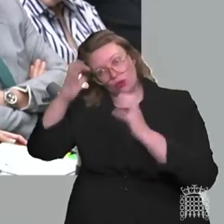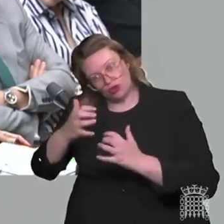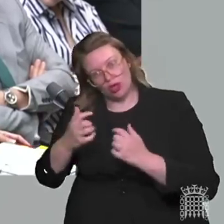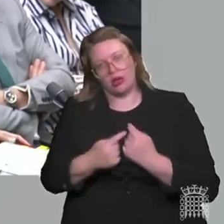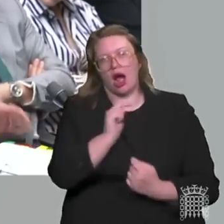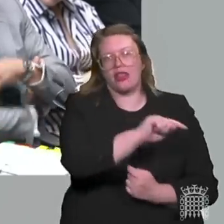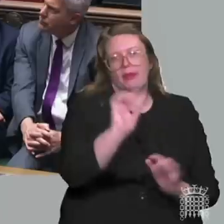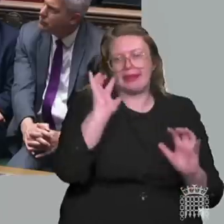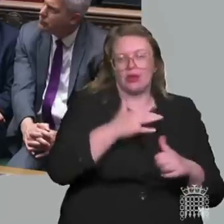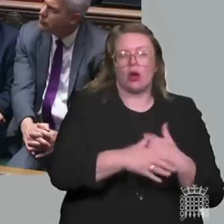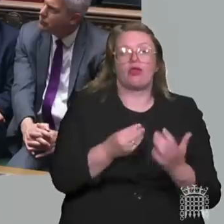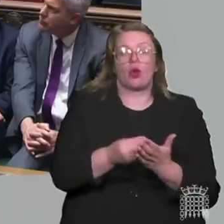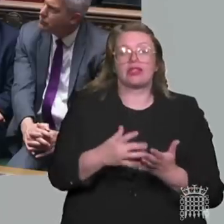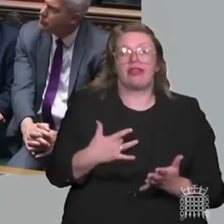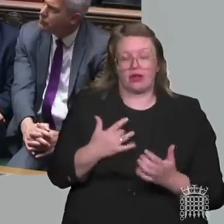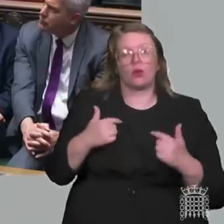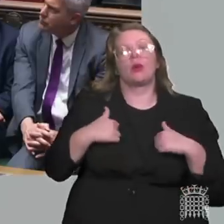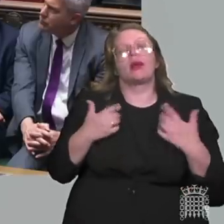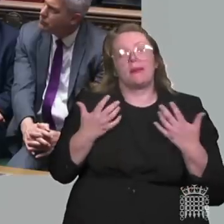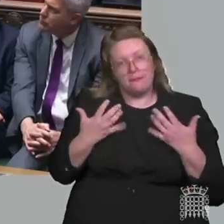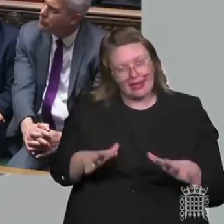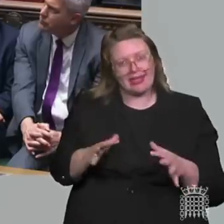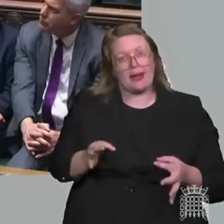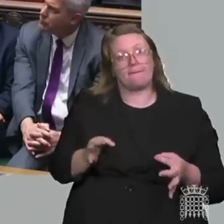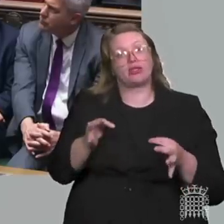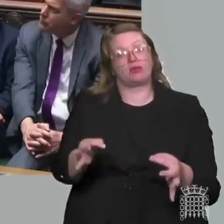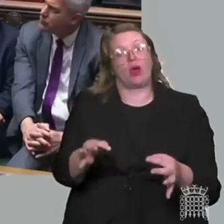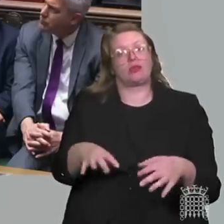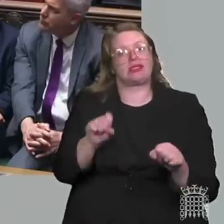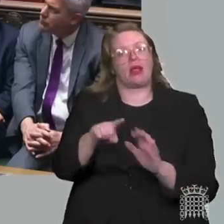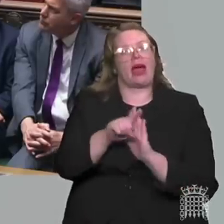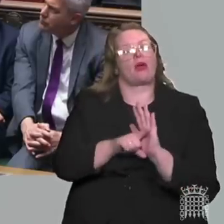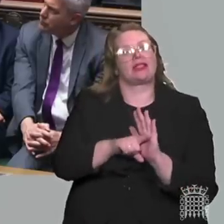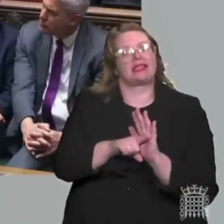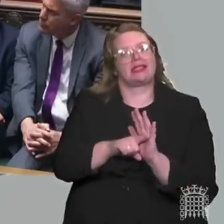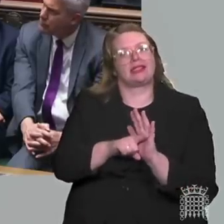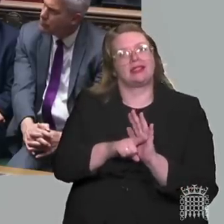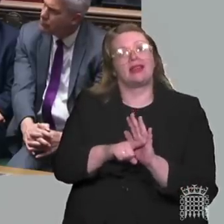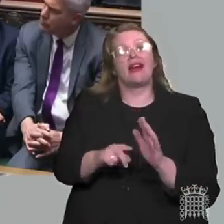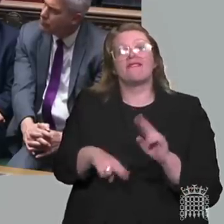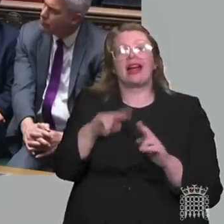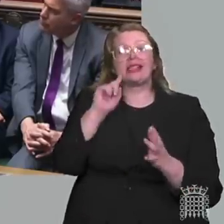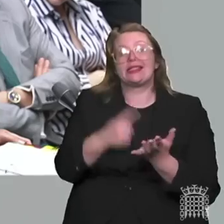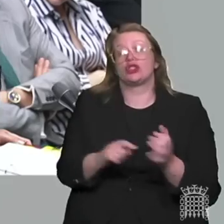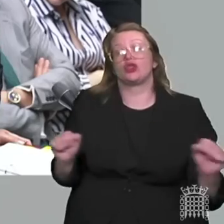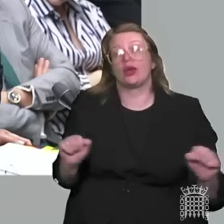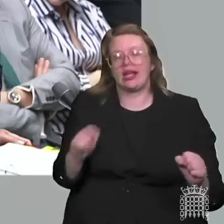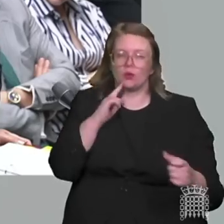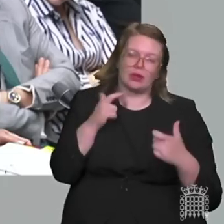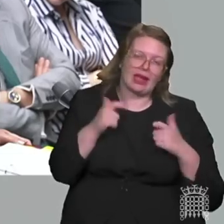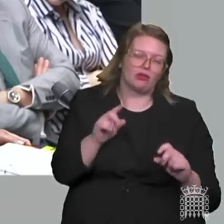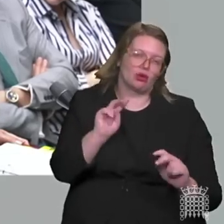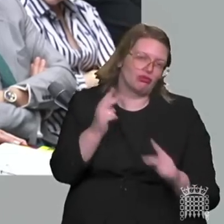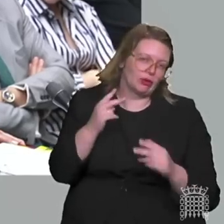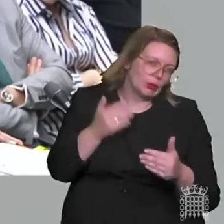impact on the cost of living, we already have, as he knows, postponed the introduction of this policy. No final decisions have been made, but I'll continue to take